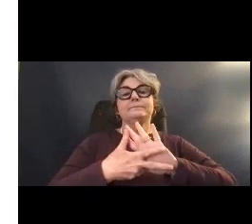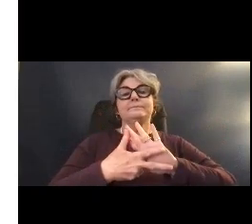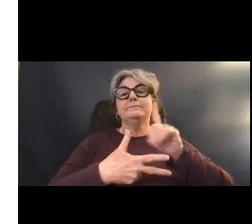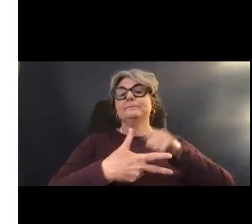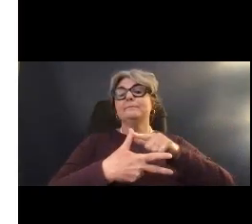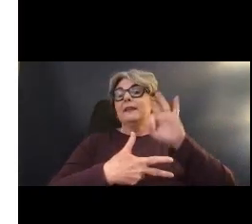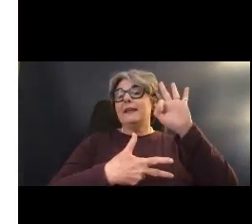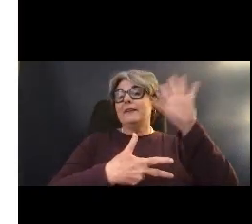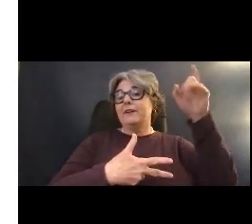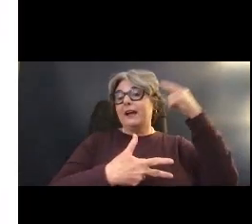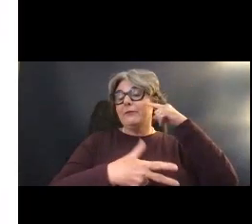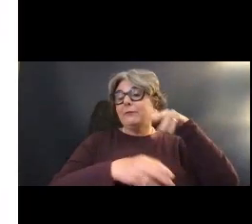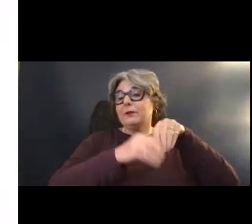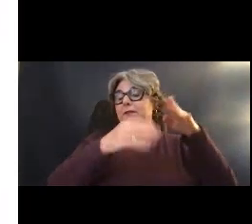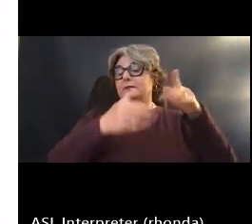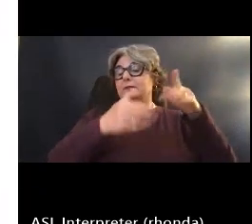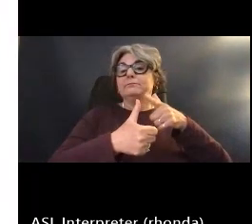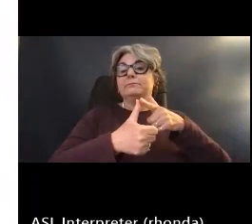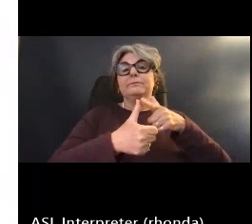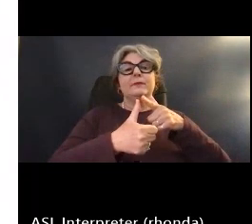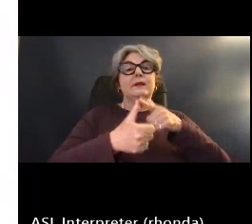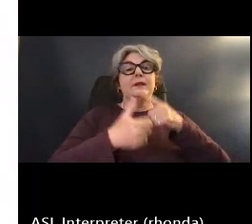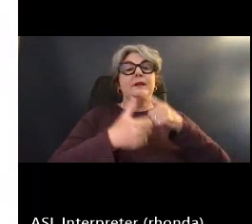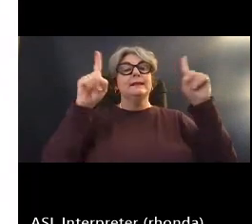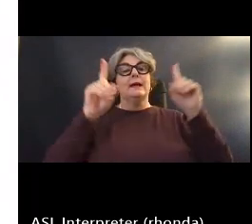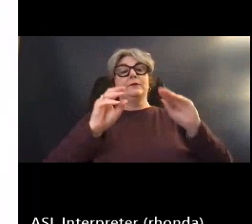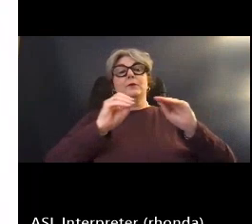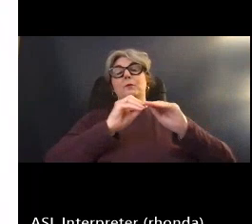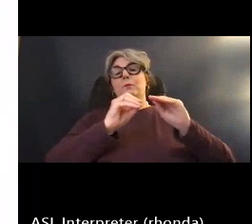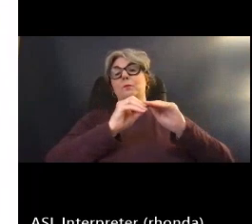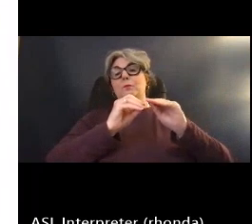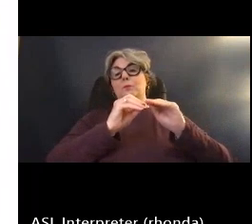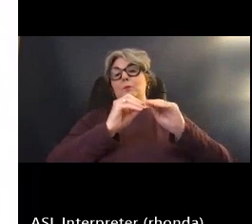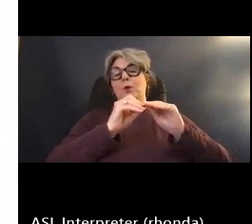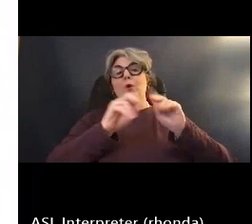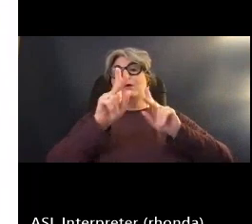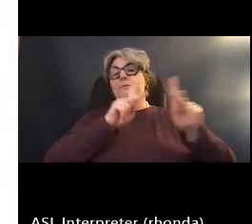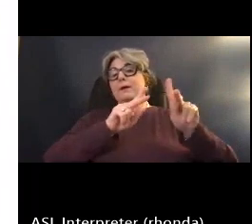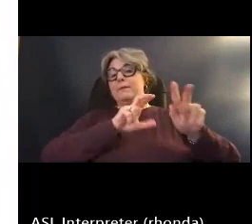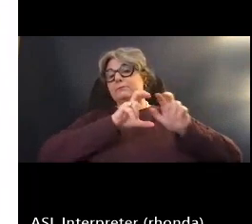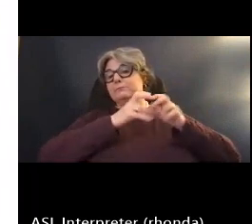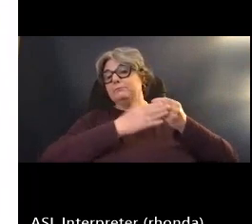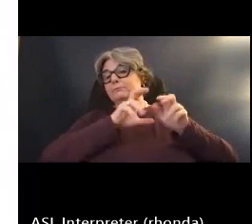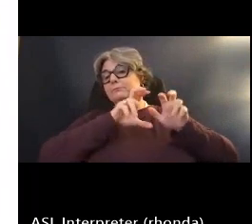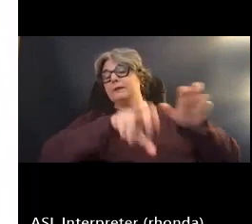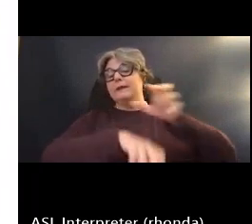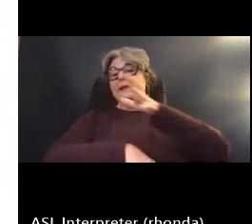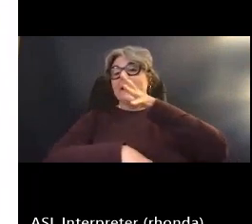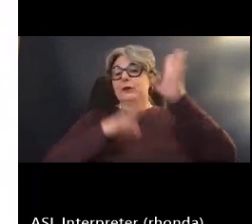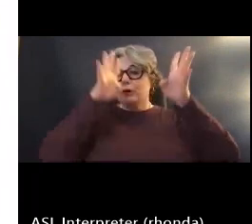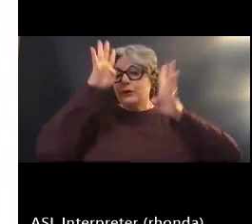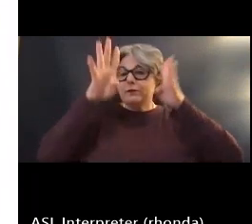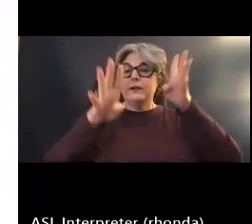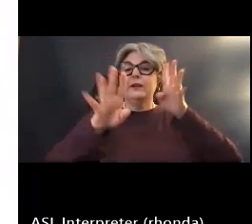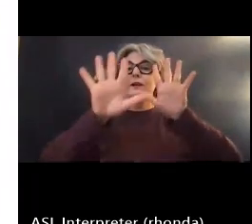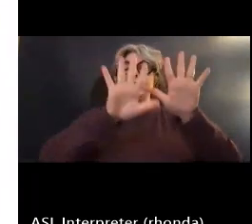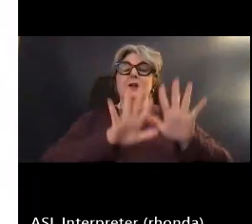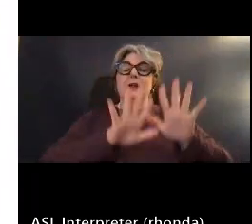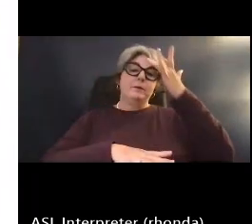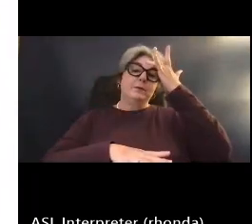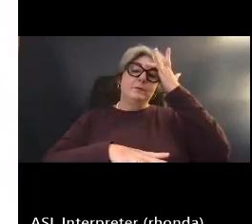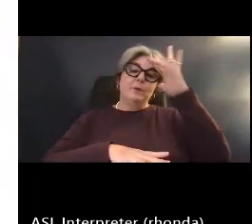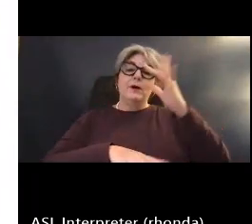Government participants or government partners announce an increase in aggregate public investment in agricultural innovation for climate smart agriculture